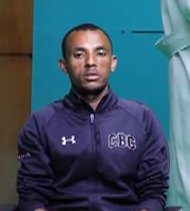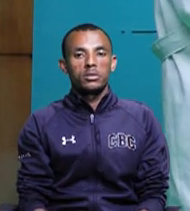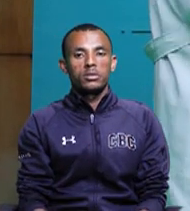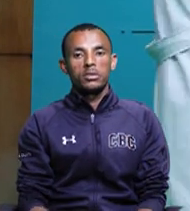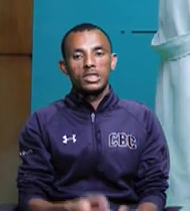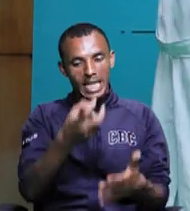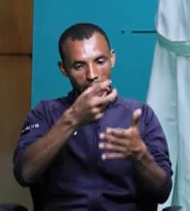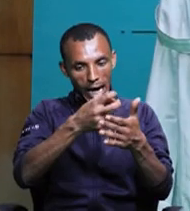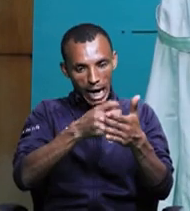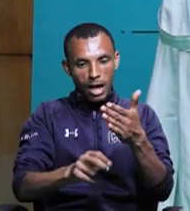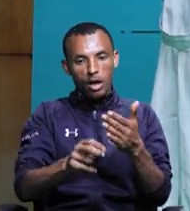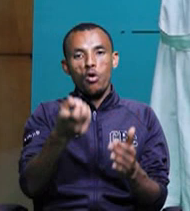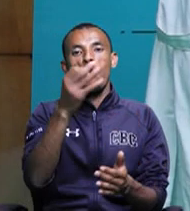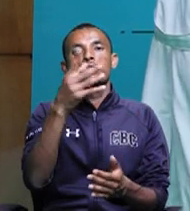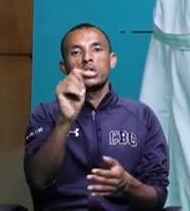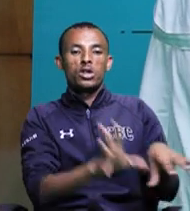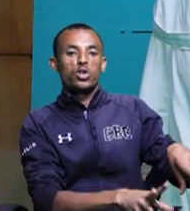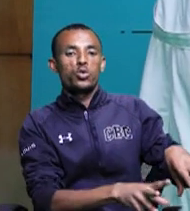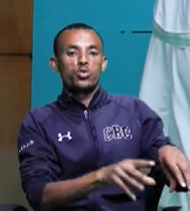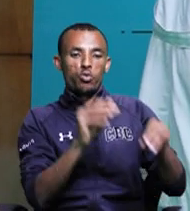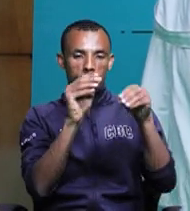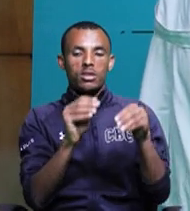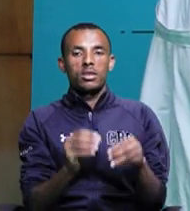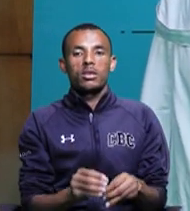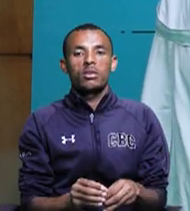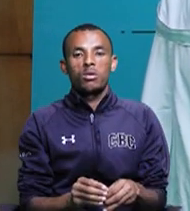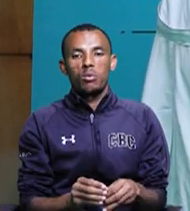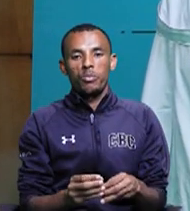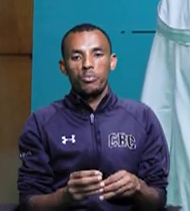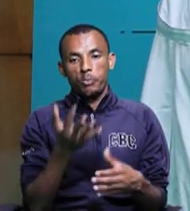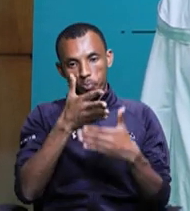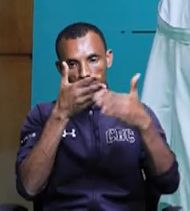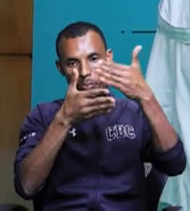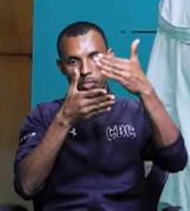Rank of the students have also quantitative.